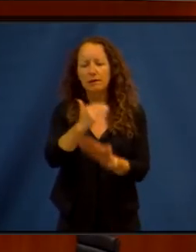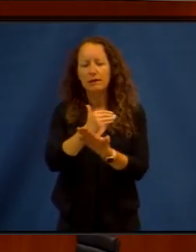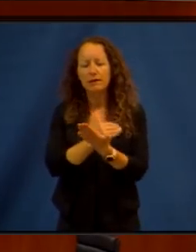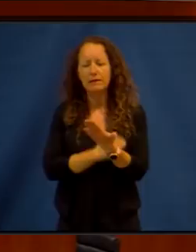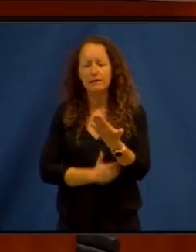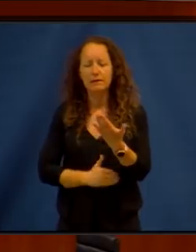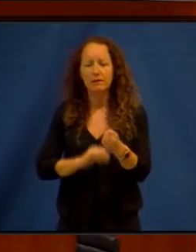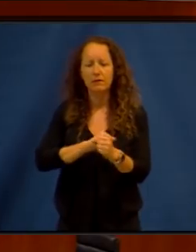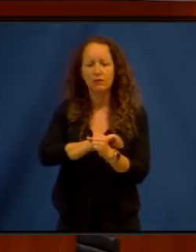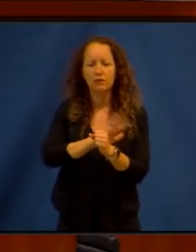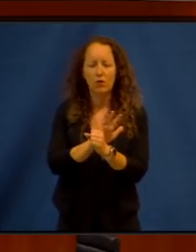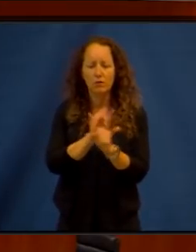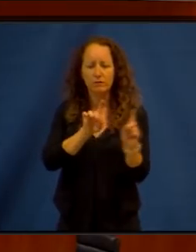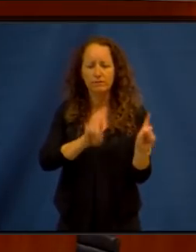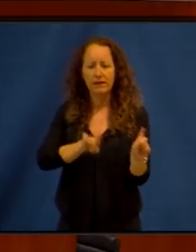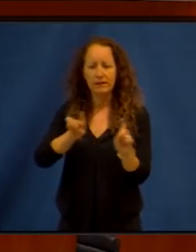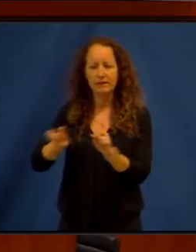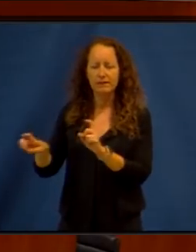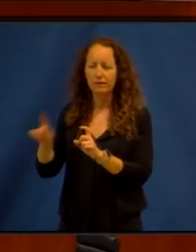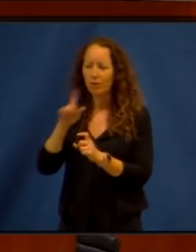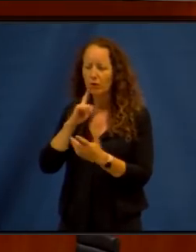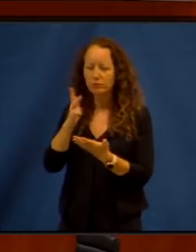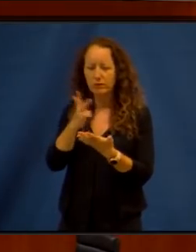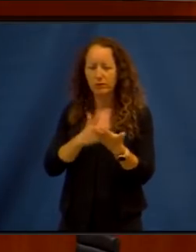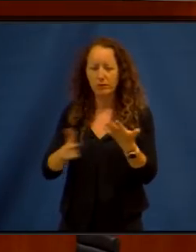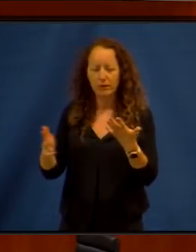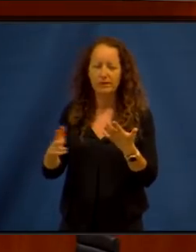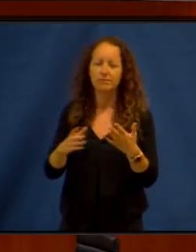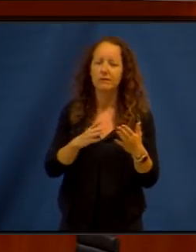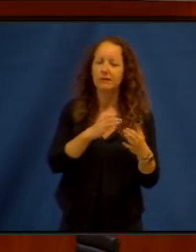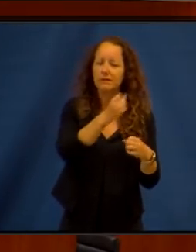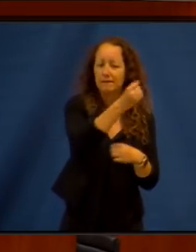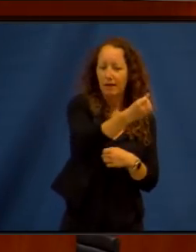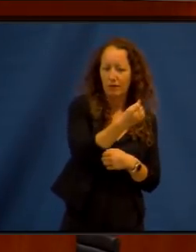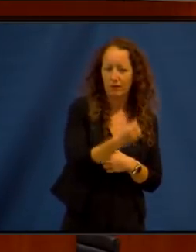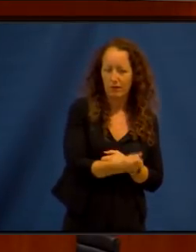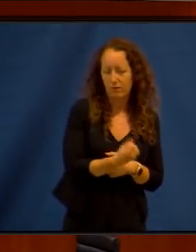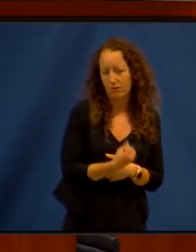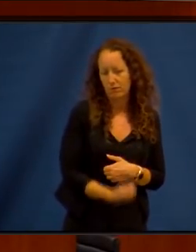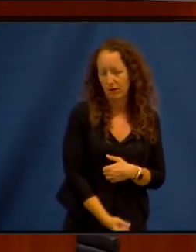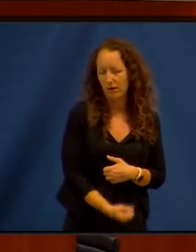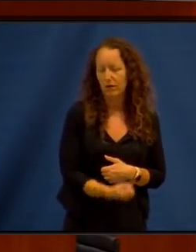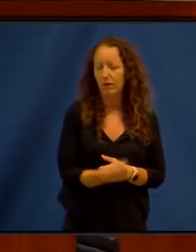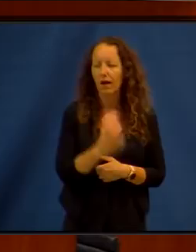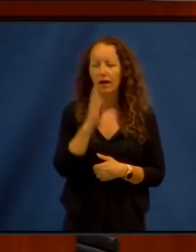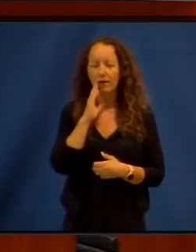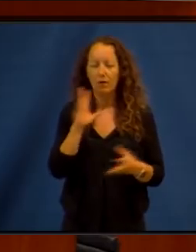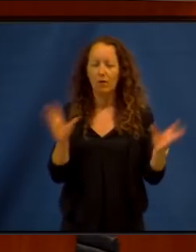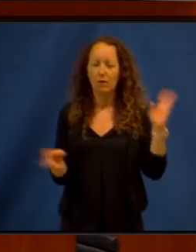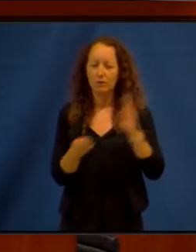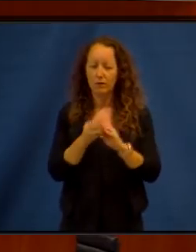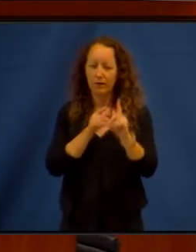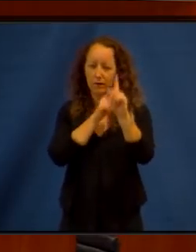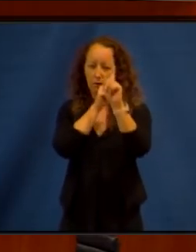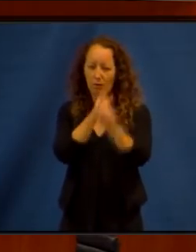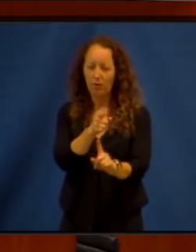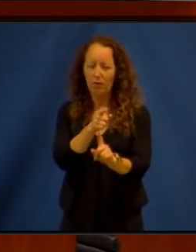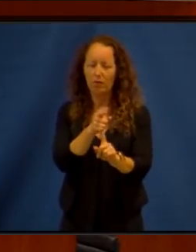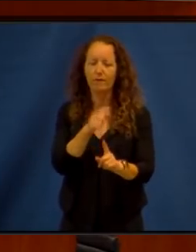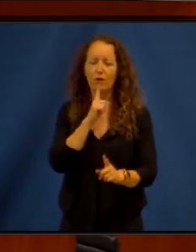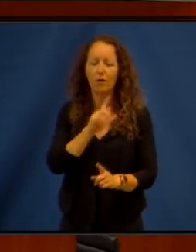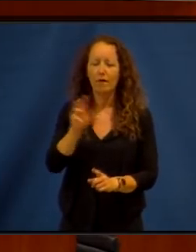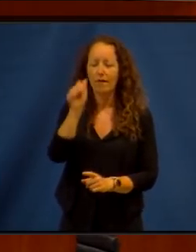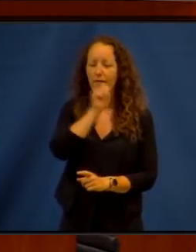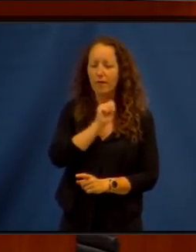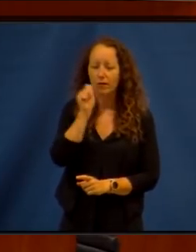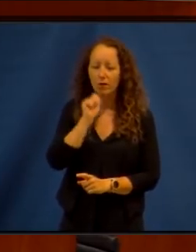coronavirus testing coming up over the next three weekends where the goal is to test around 60,000 Arizonans.